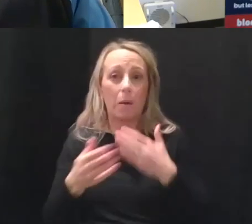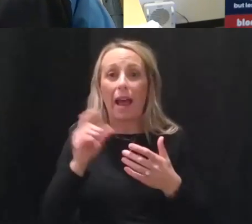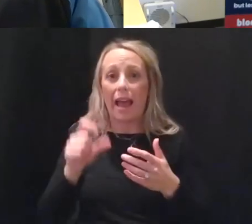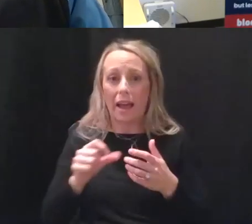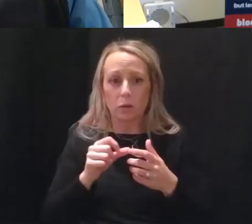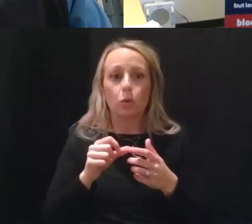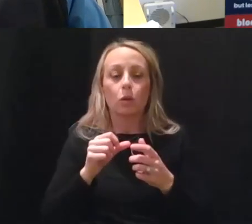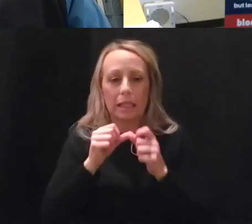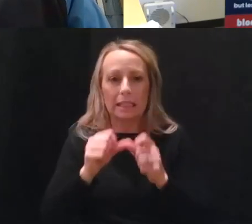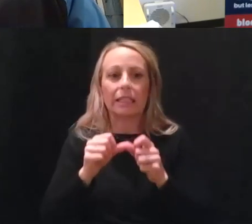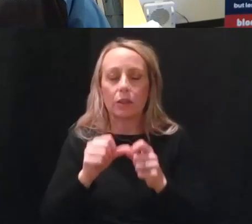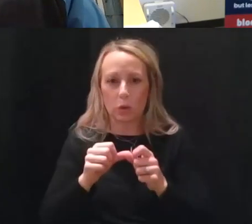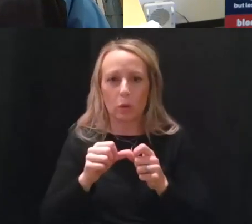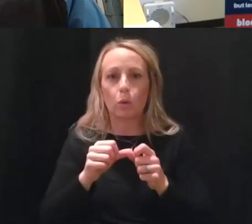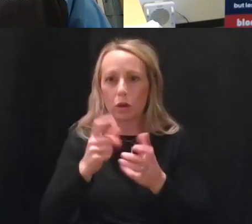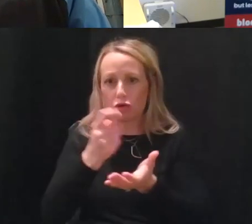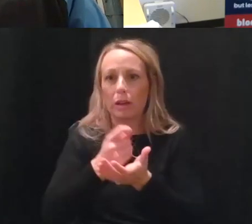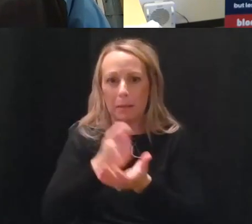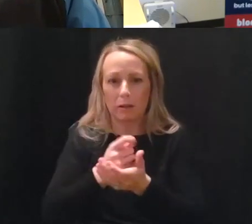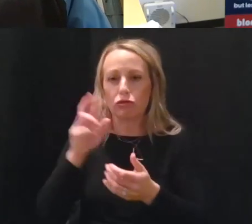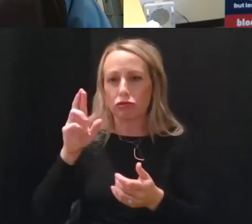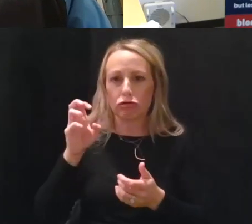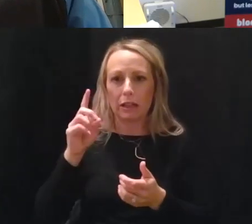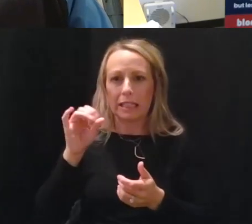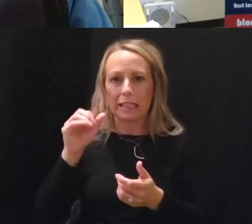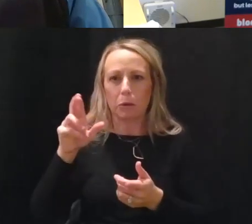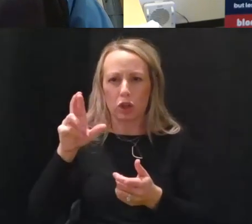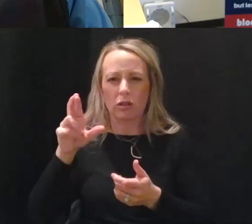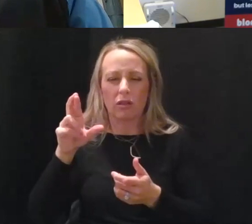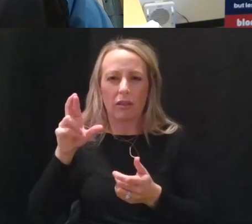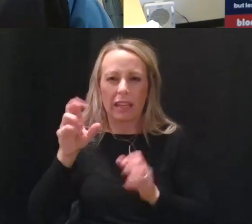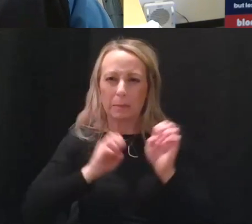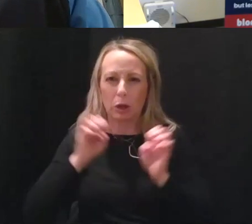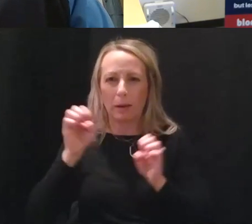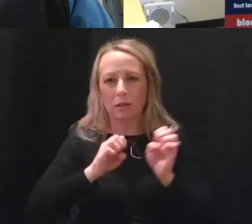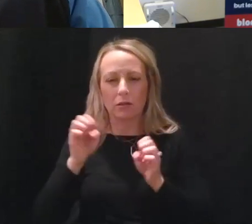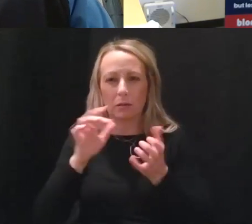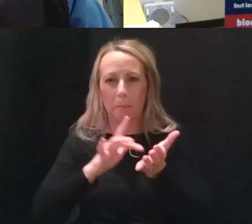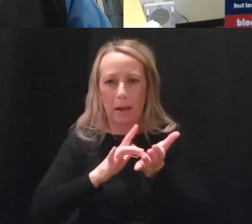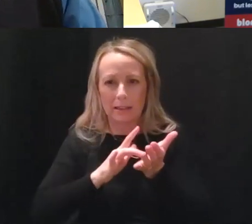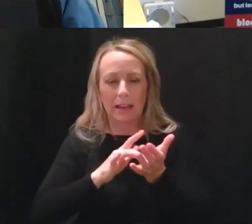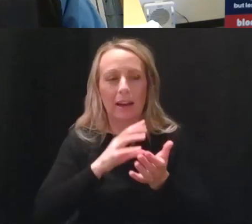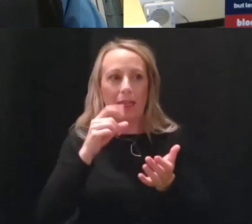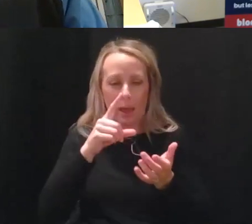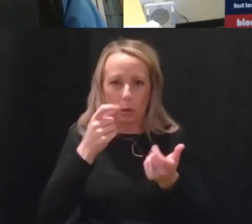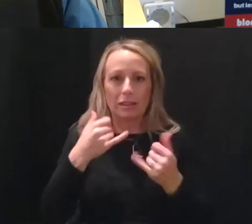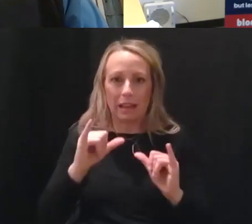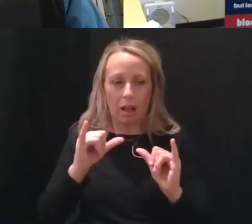day. And then the problem I had is we were still working on my heart. They scoped